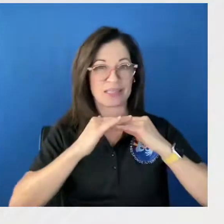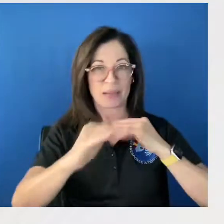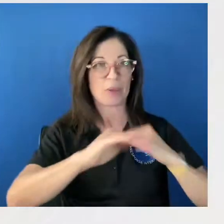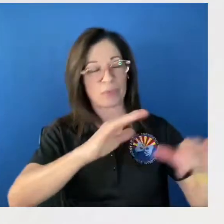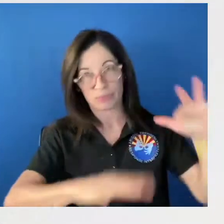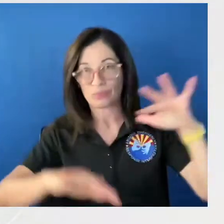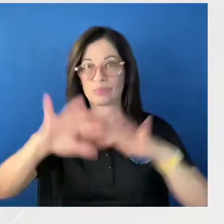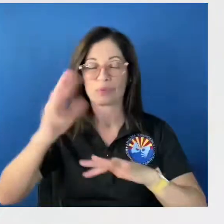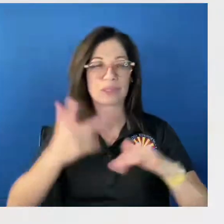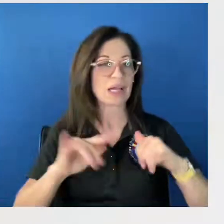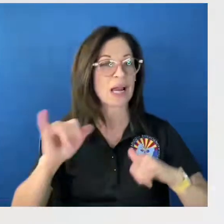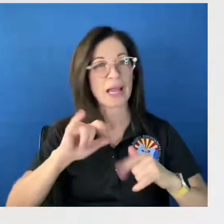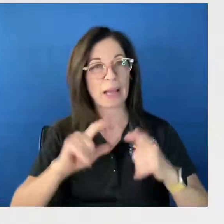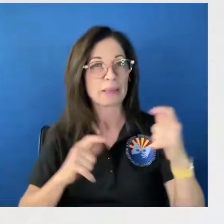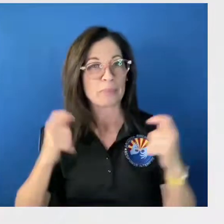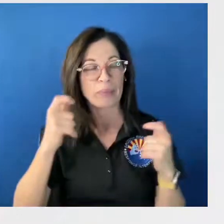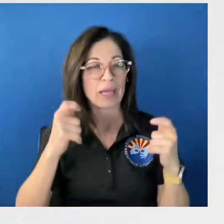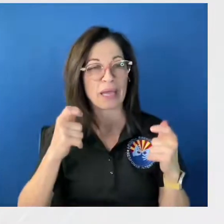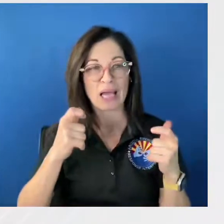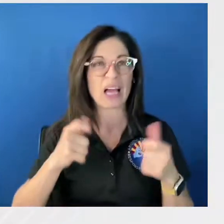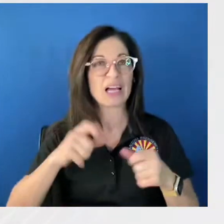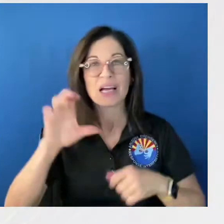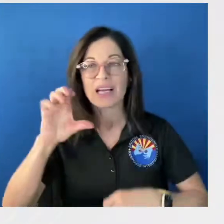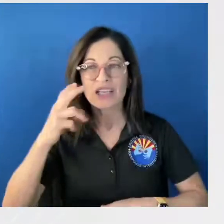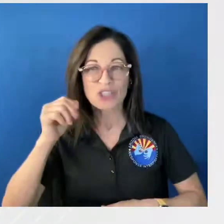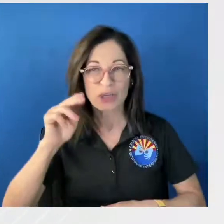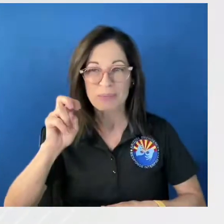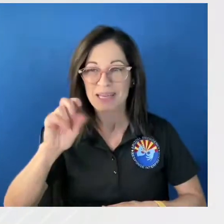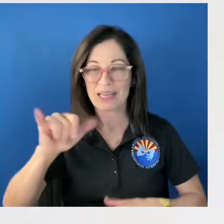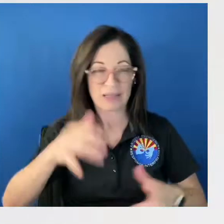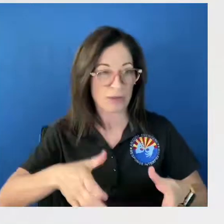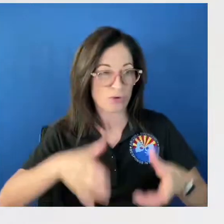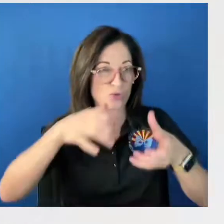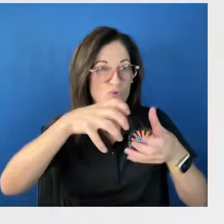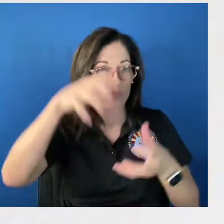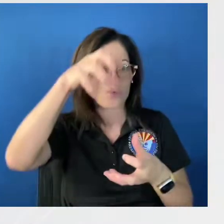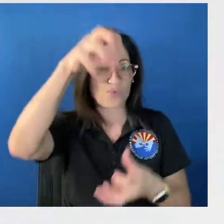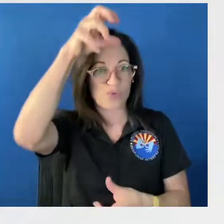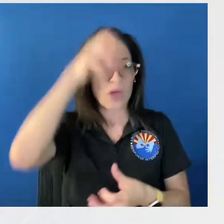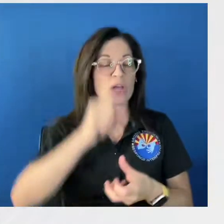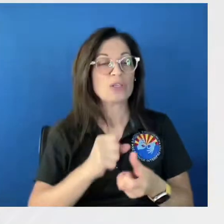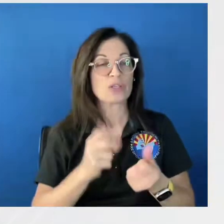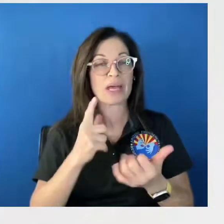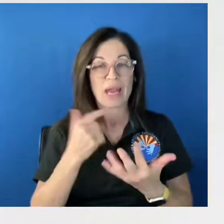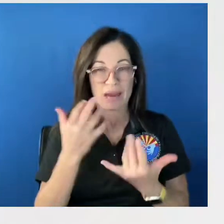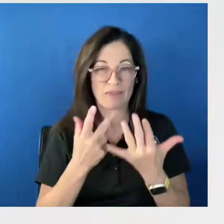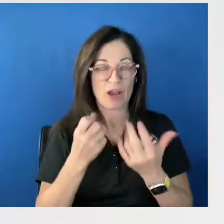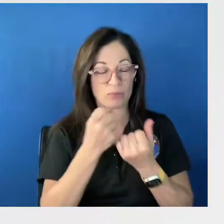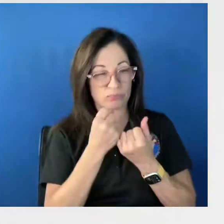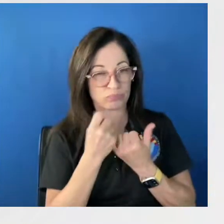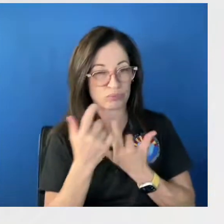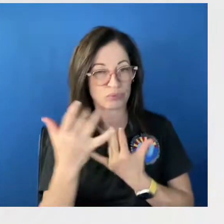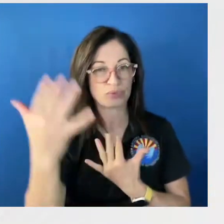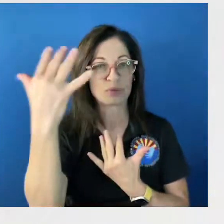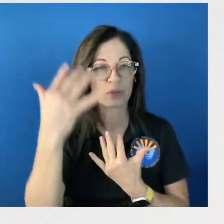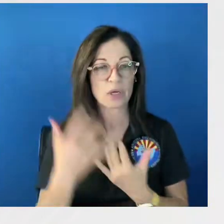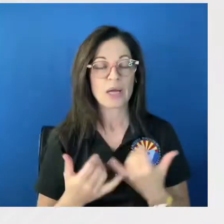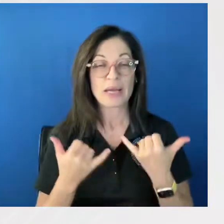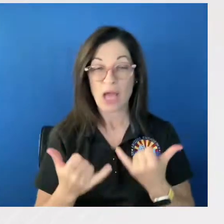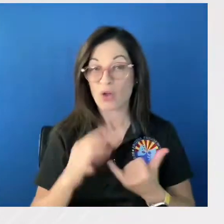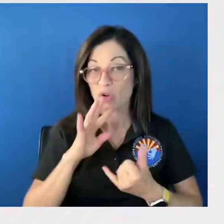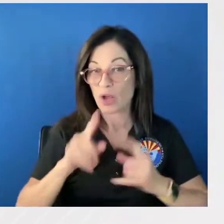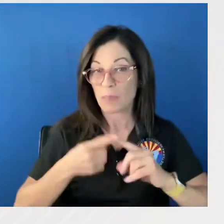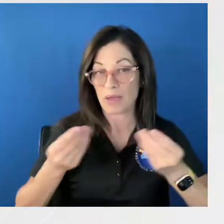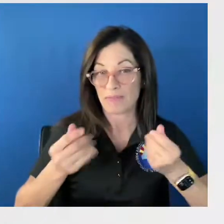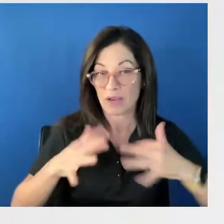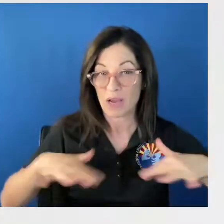you will. So this fire got started up and it made this run or a big fire push. But let's talk about the topography and the fuels. I